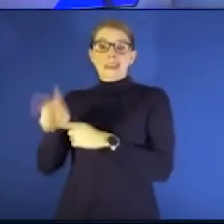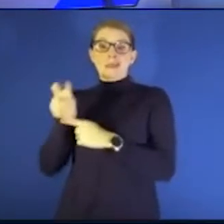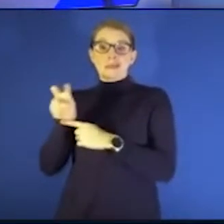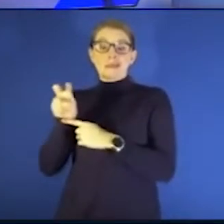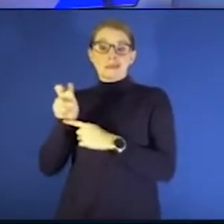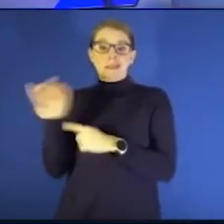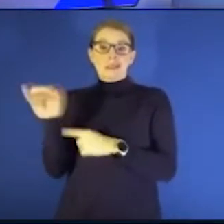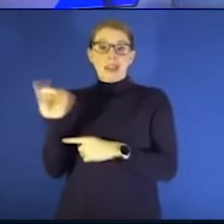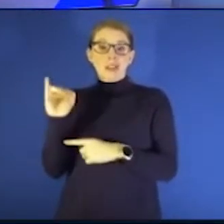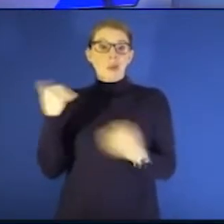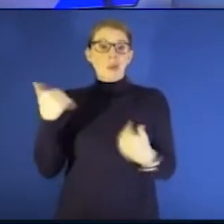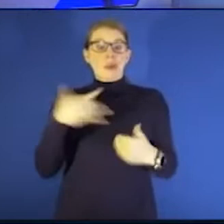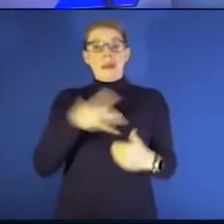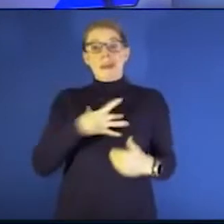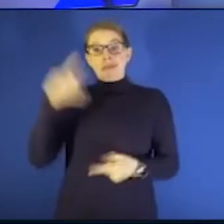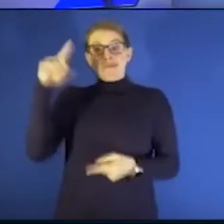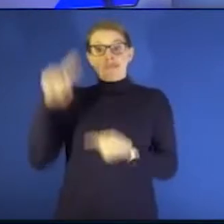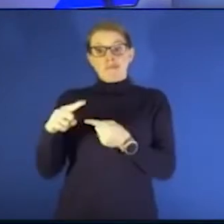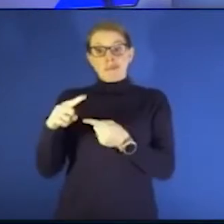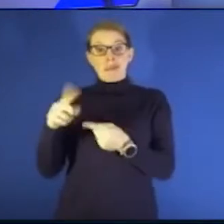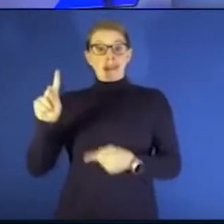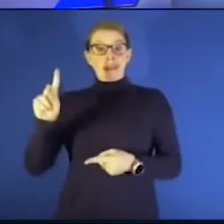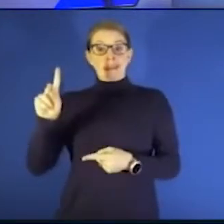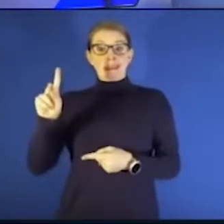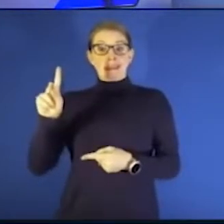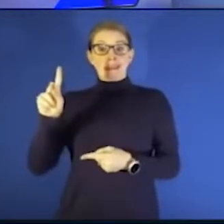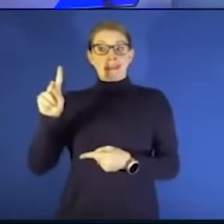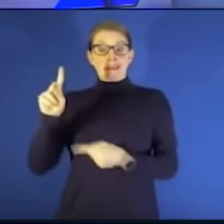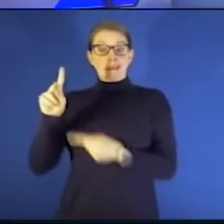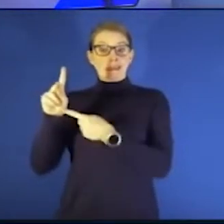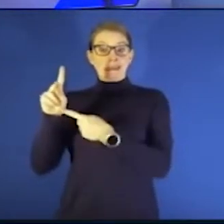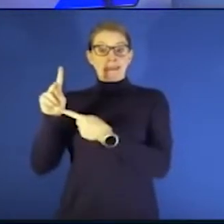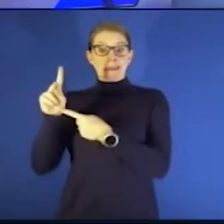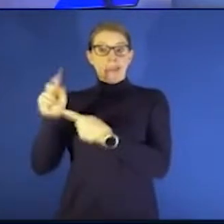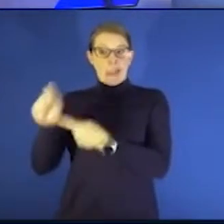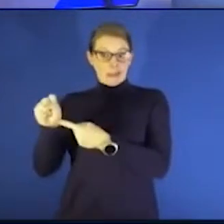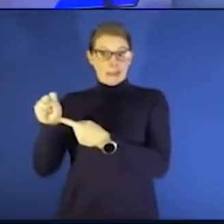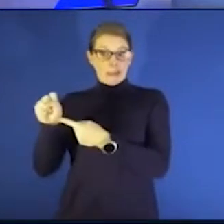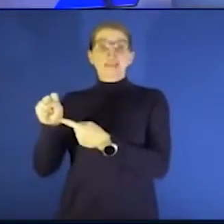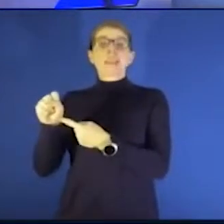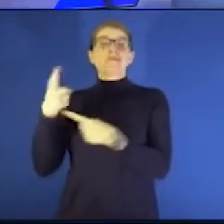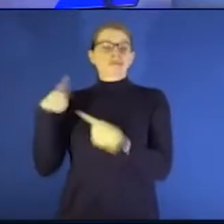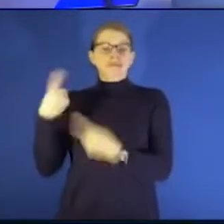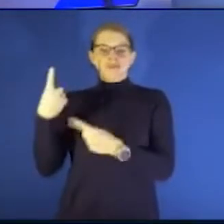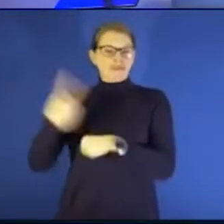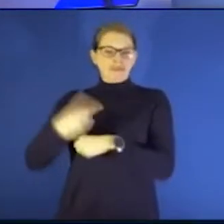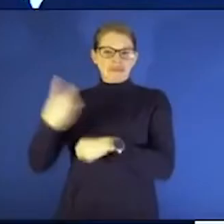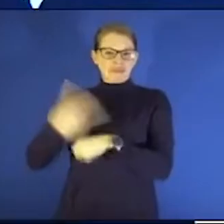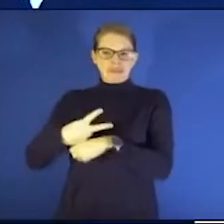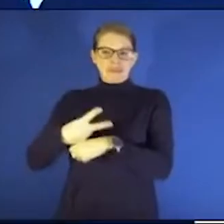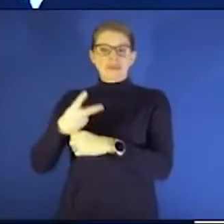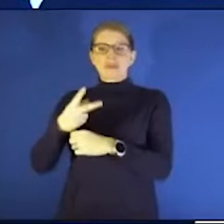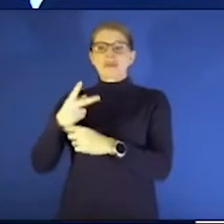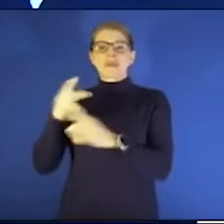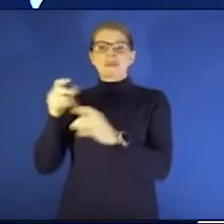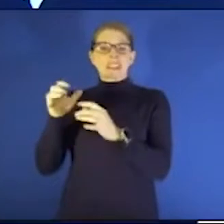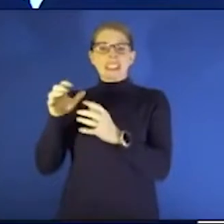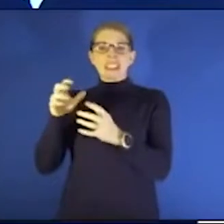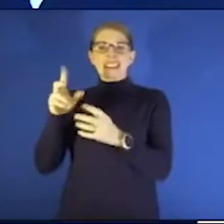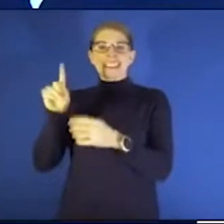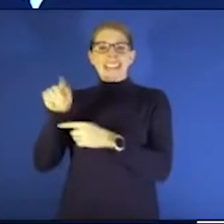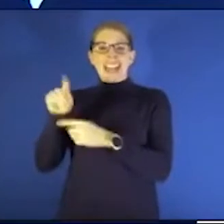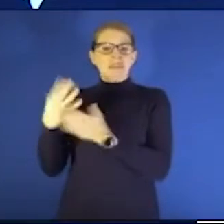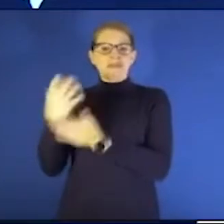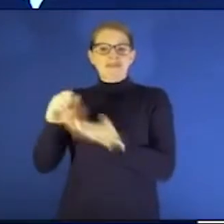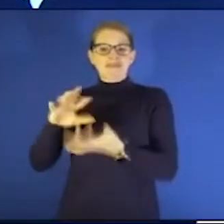And if you look at Kansas, the last couple of days have had some irregularities in some of the reporting days. It's a little hard to know. But I think the trend,